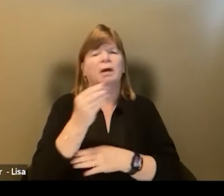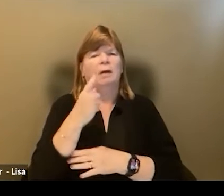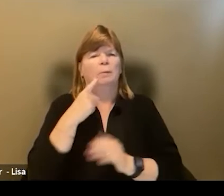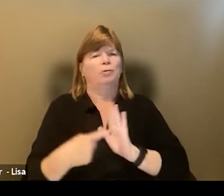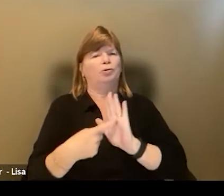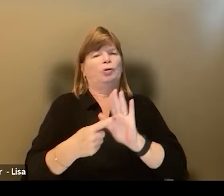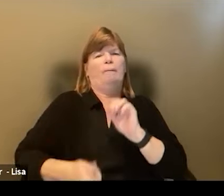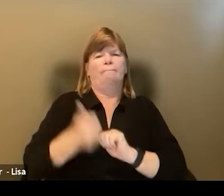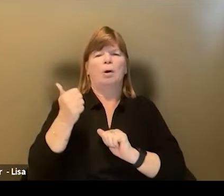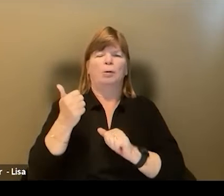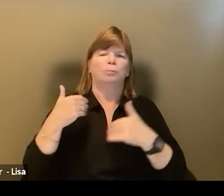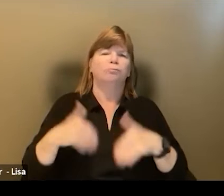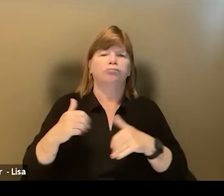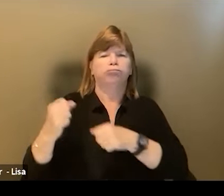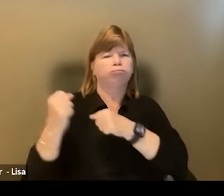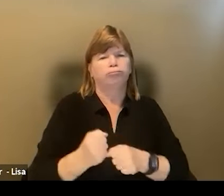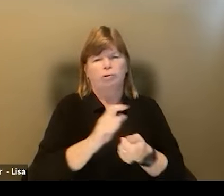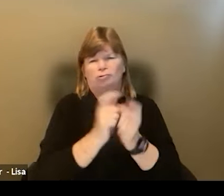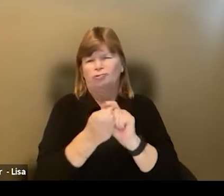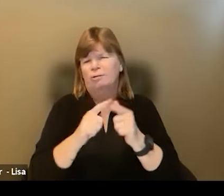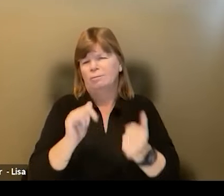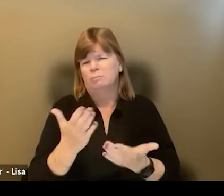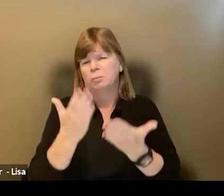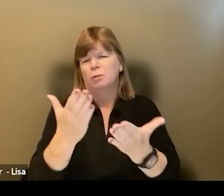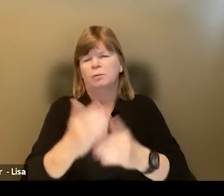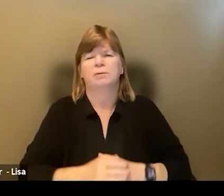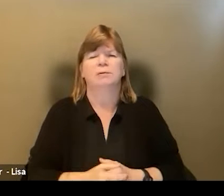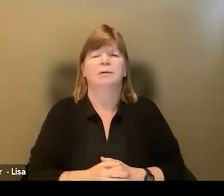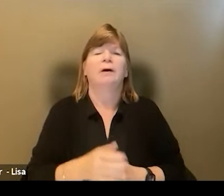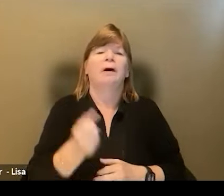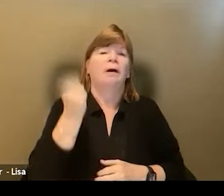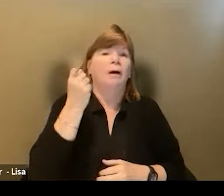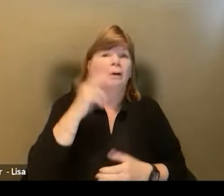reflects the most substantive or significant changes being proposed. So